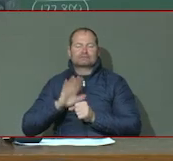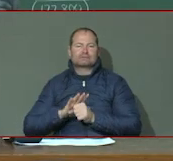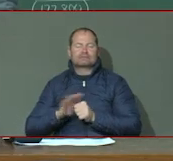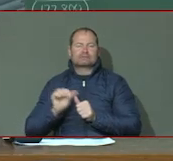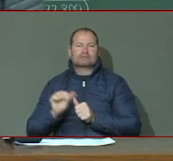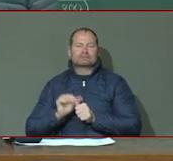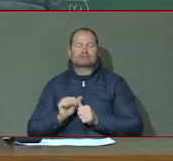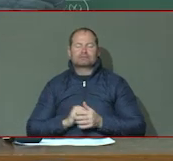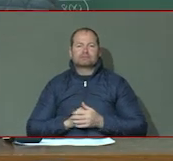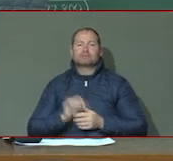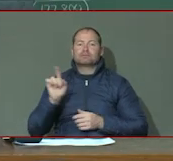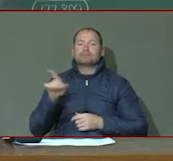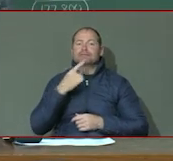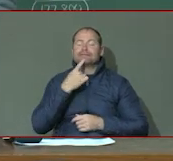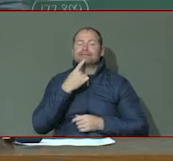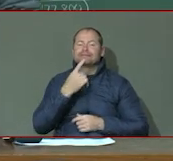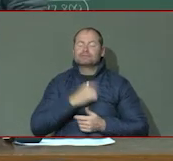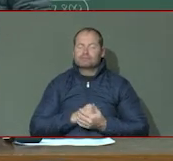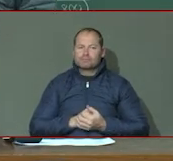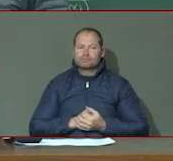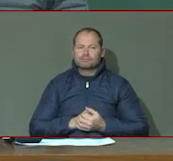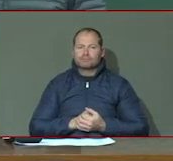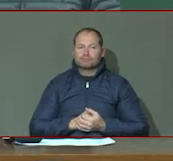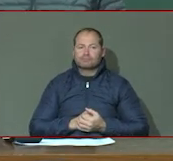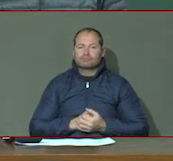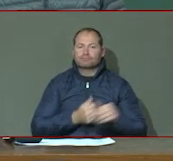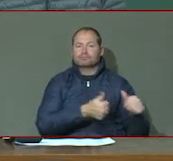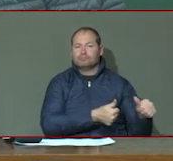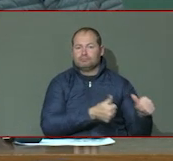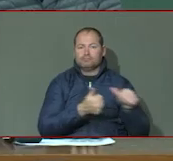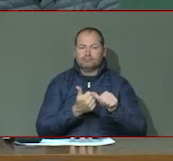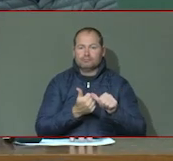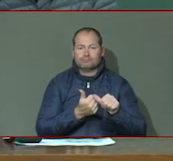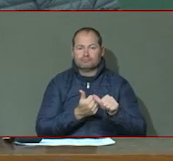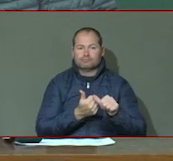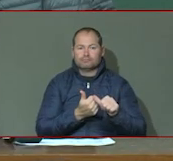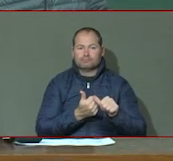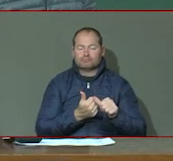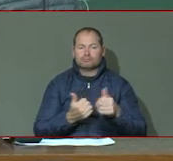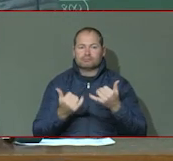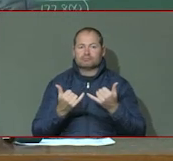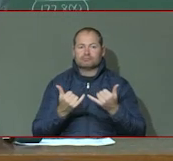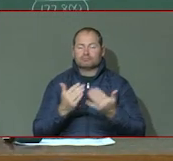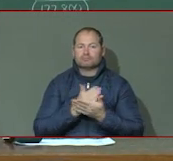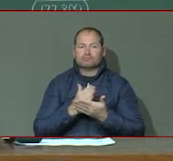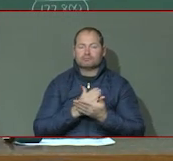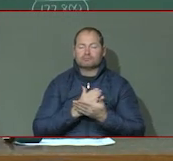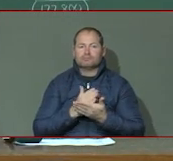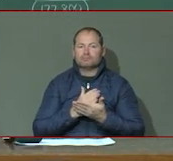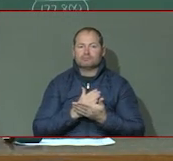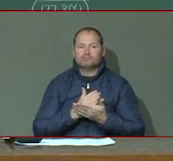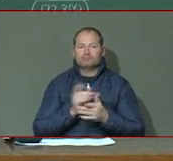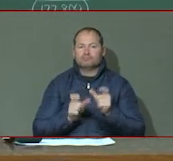So she says the return, the earnings per share of 520